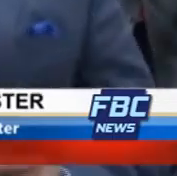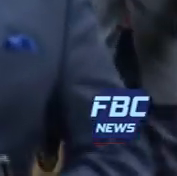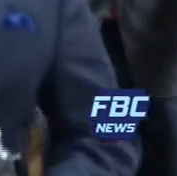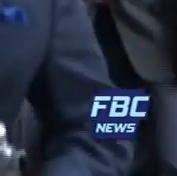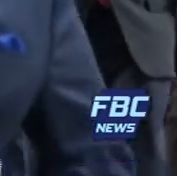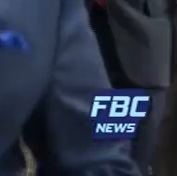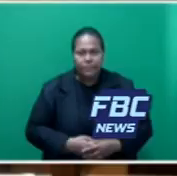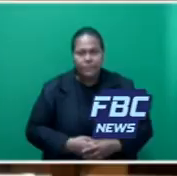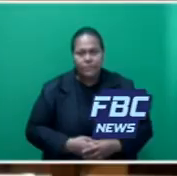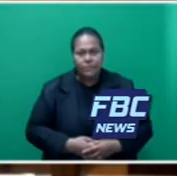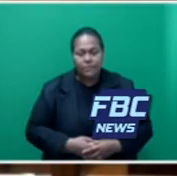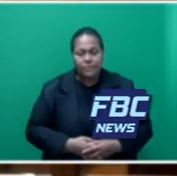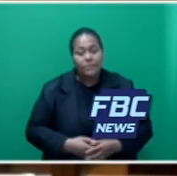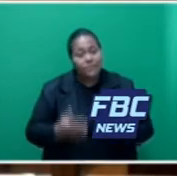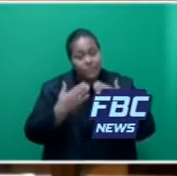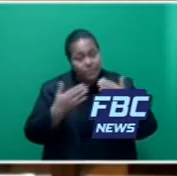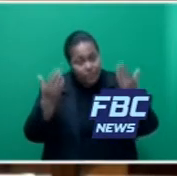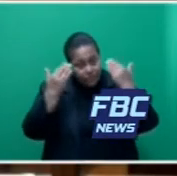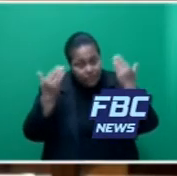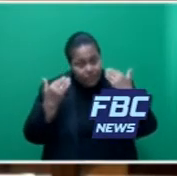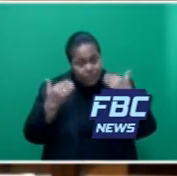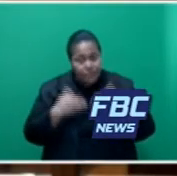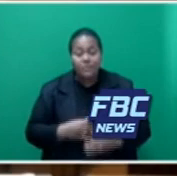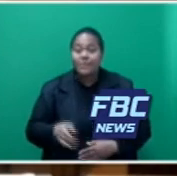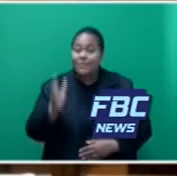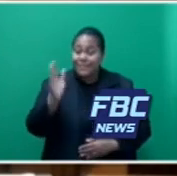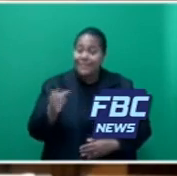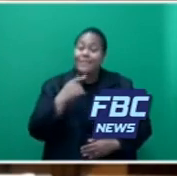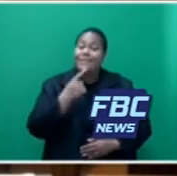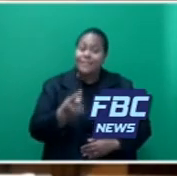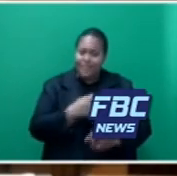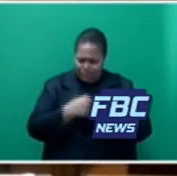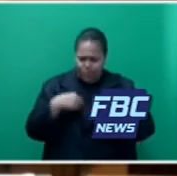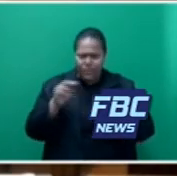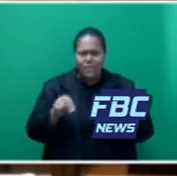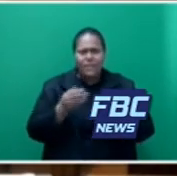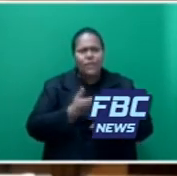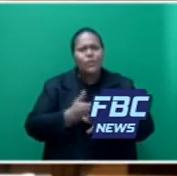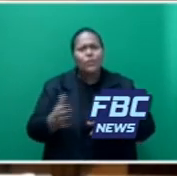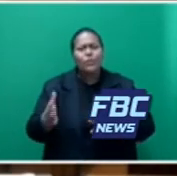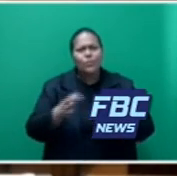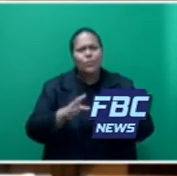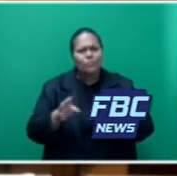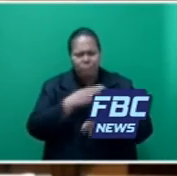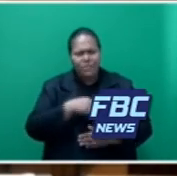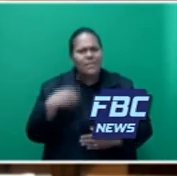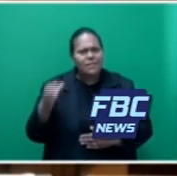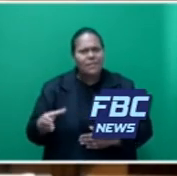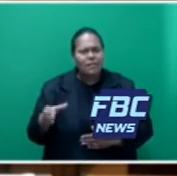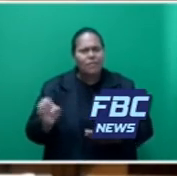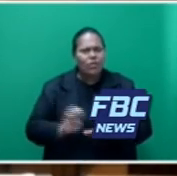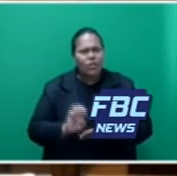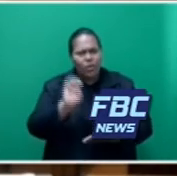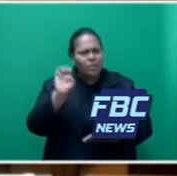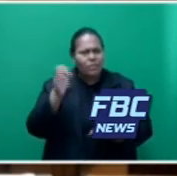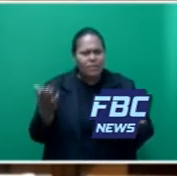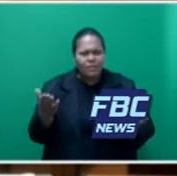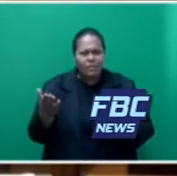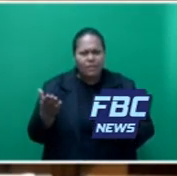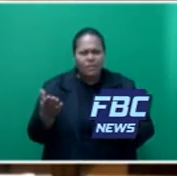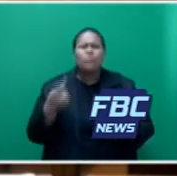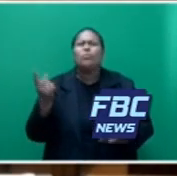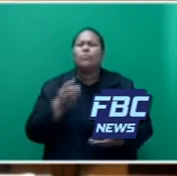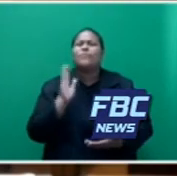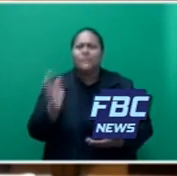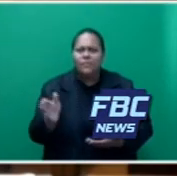Said Kayum. He said we need a new Minister for Economy. Who is Honorable Nawaikula to tell me who my Minister